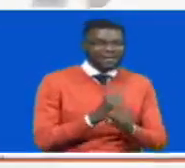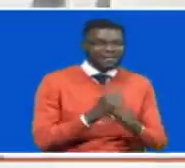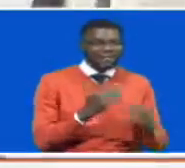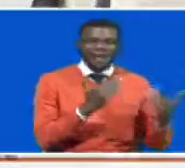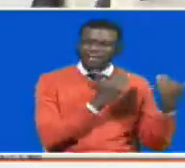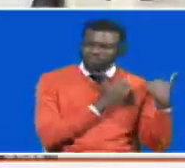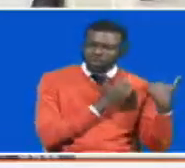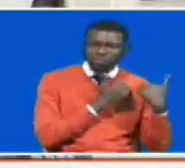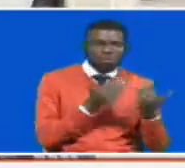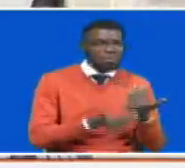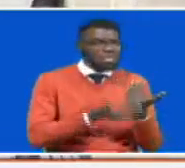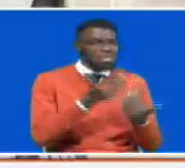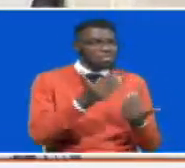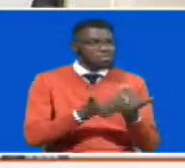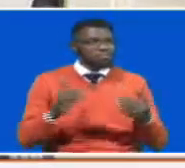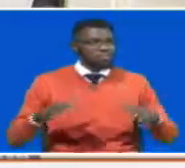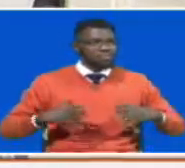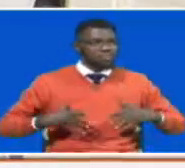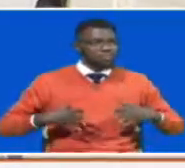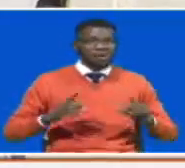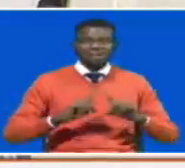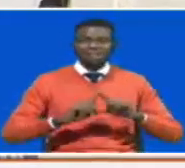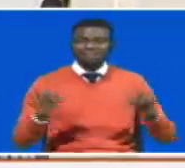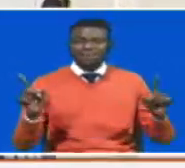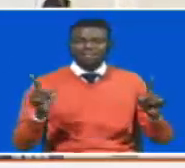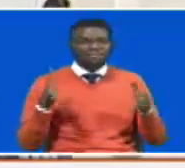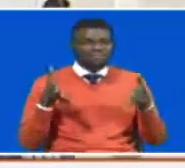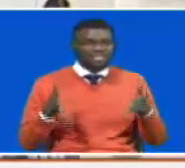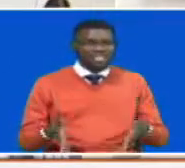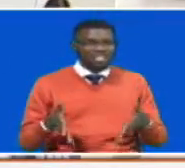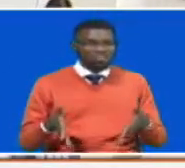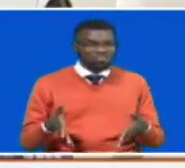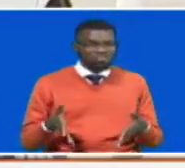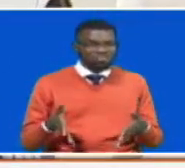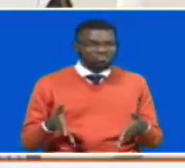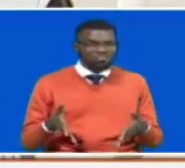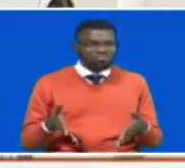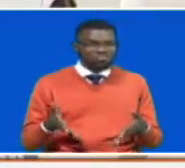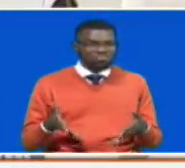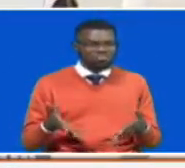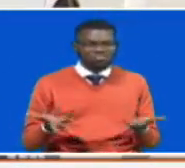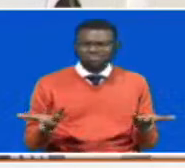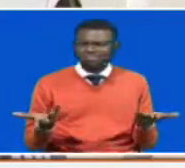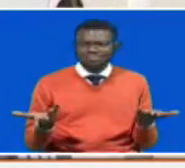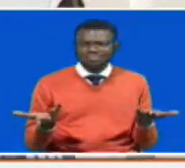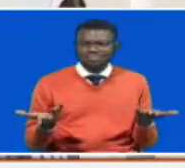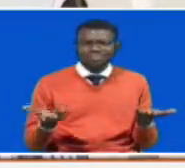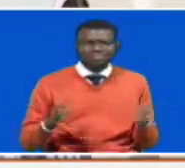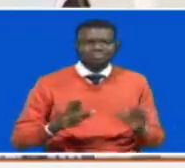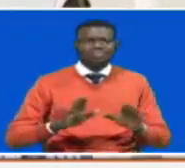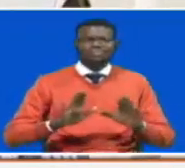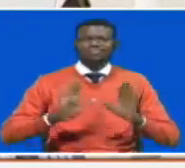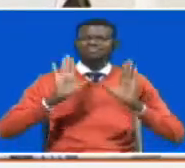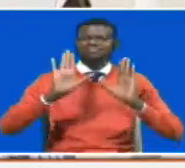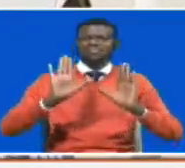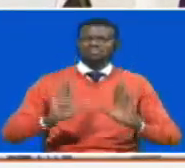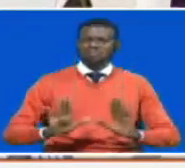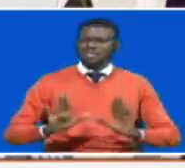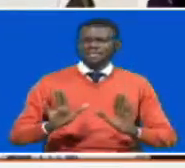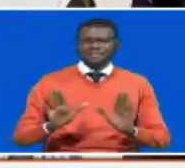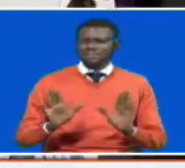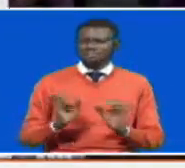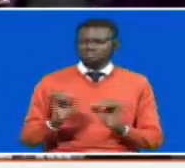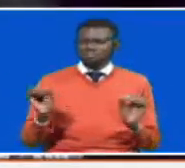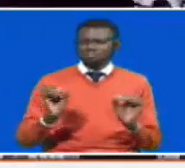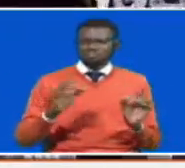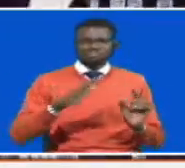people? So we no longer actually find that to be necessary. To be proud of something known as a labor